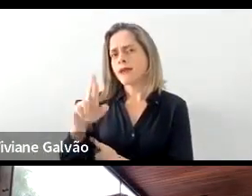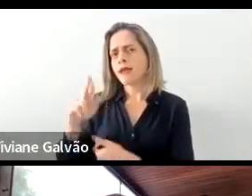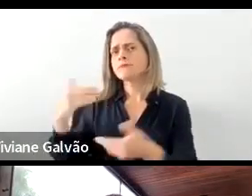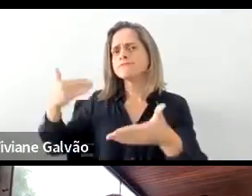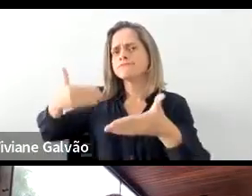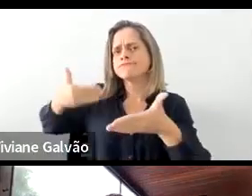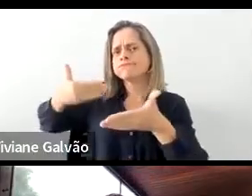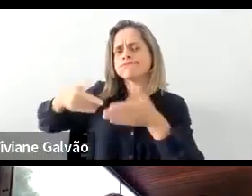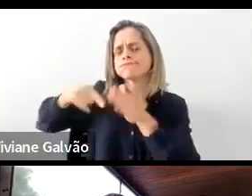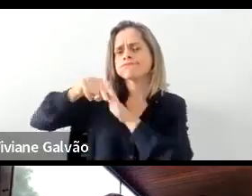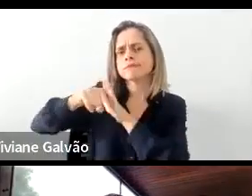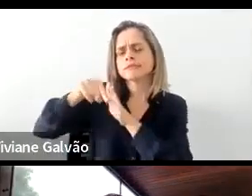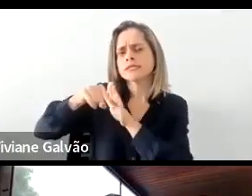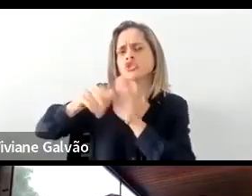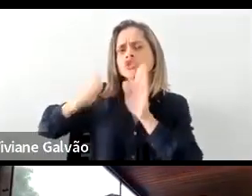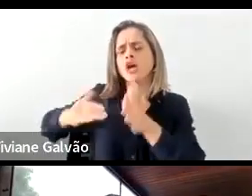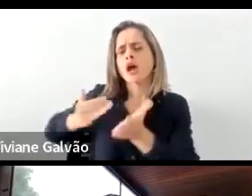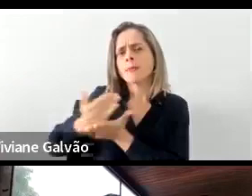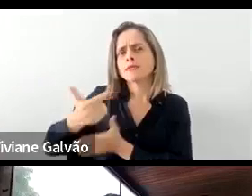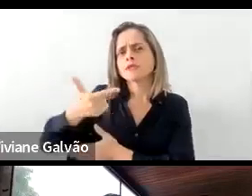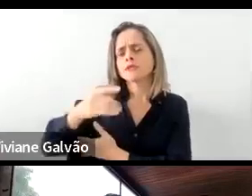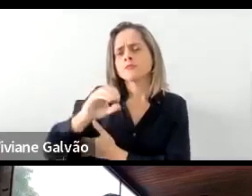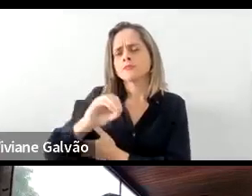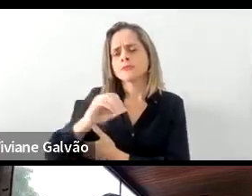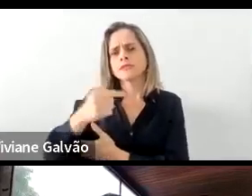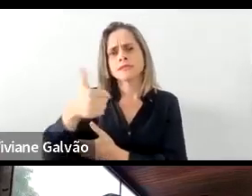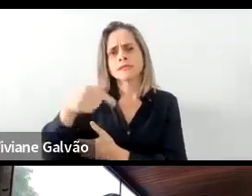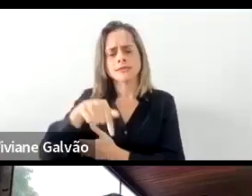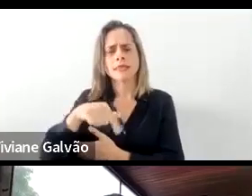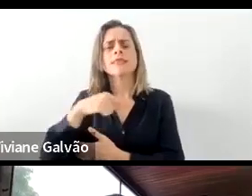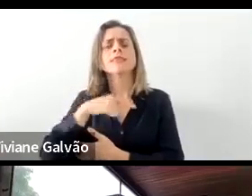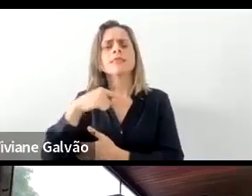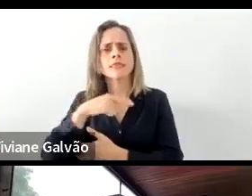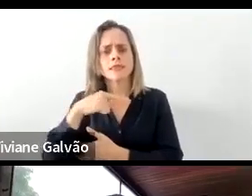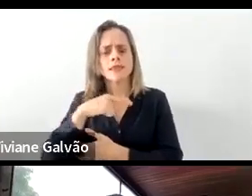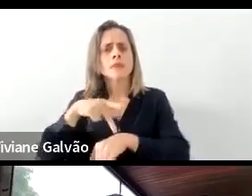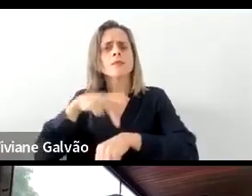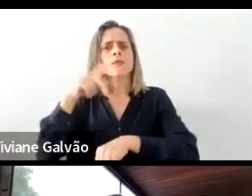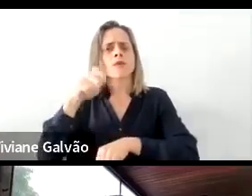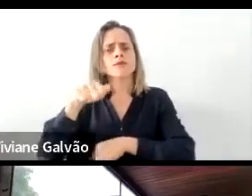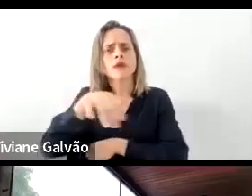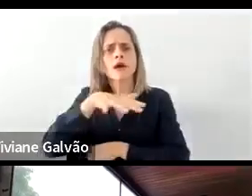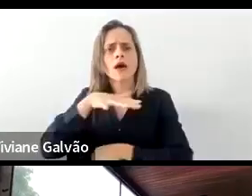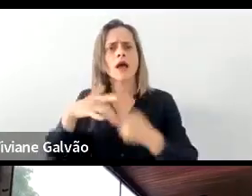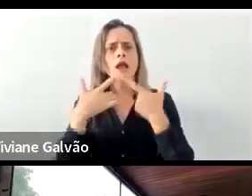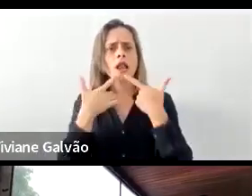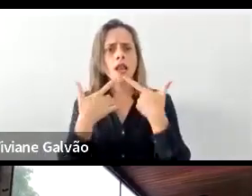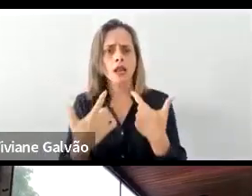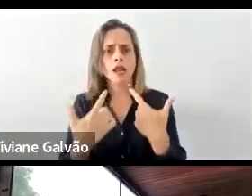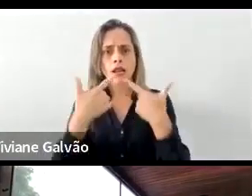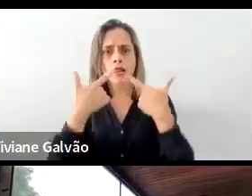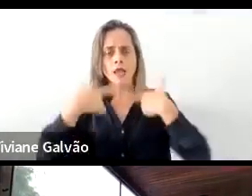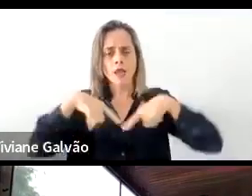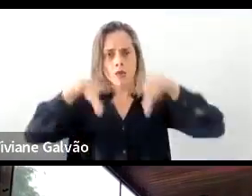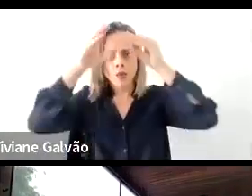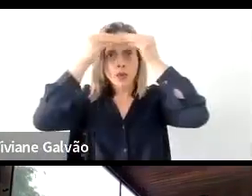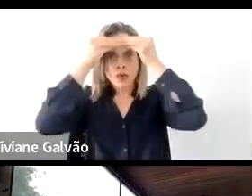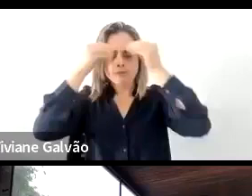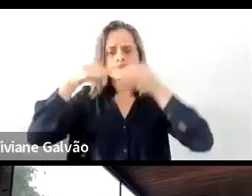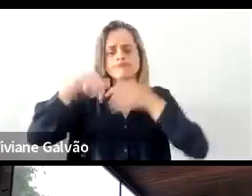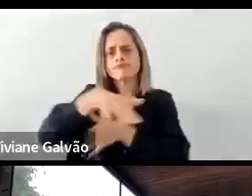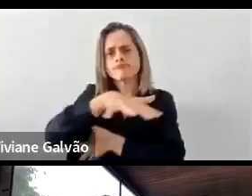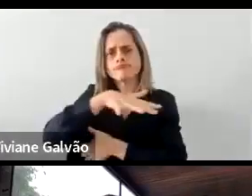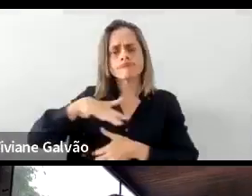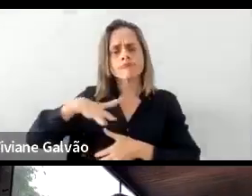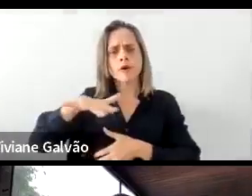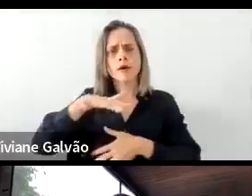at Sheffield Hallam University. He conducts research at the Humanities Research Center and